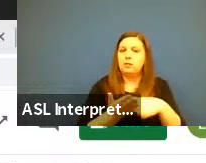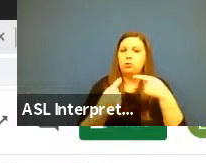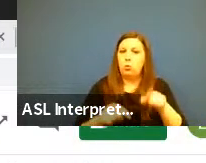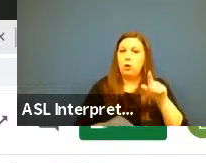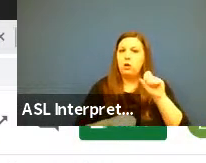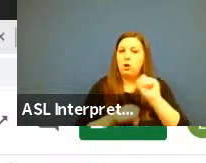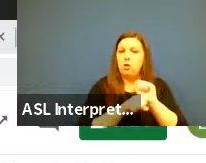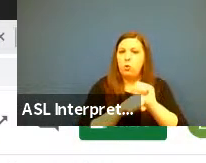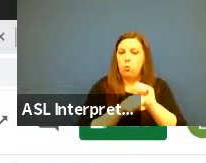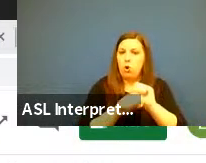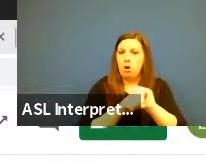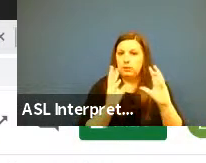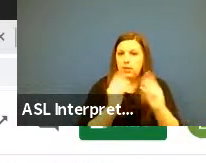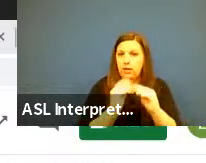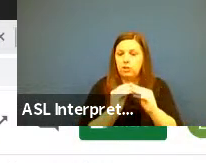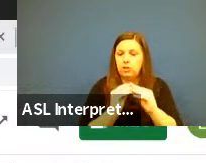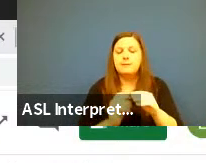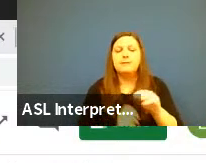I don't think